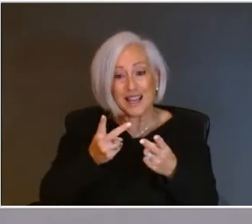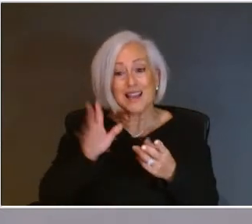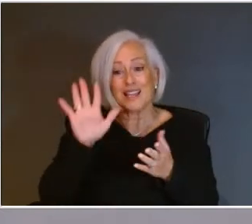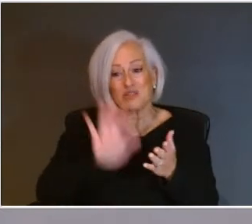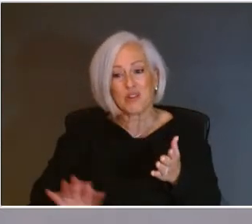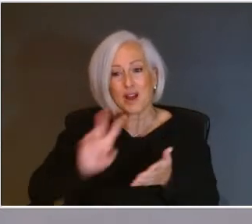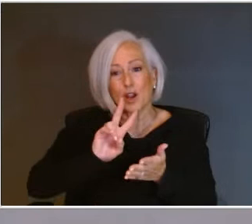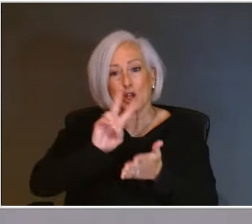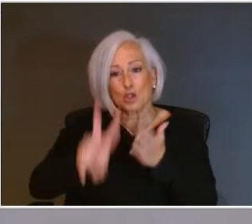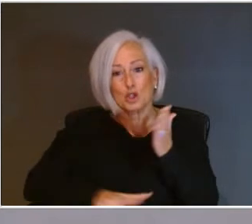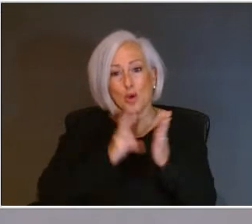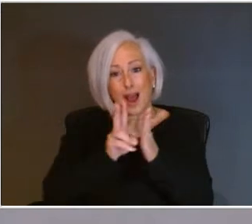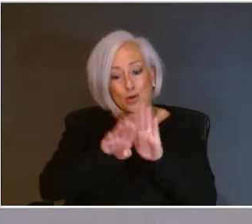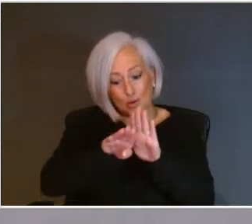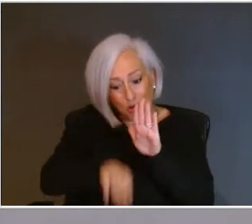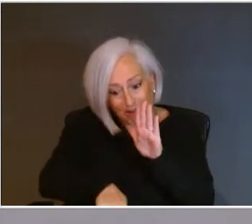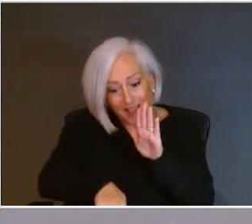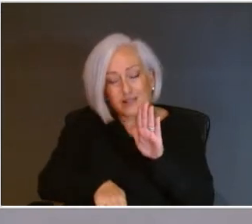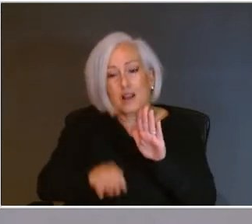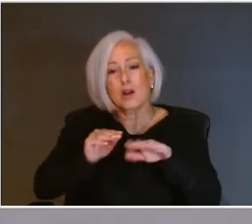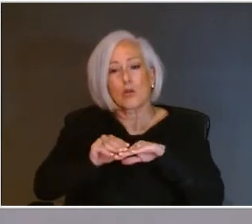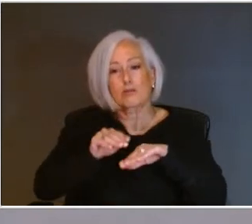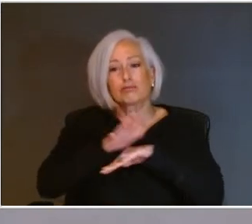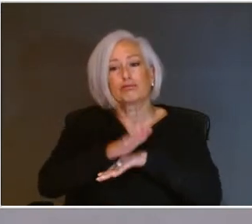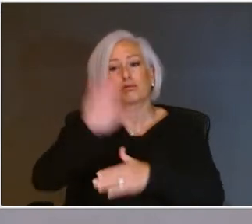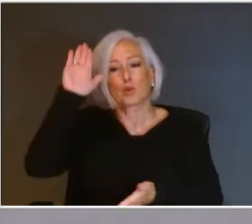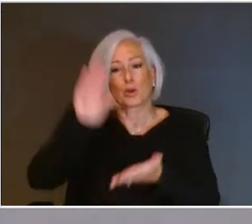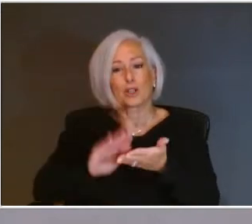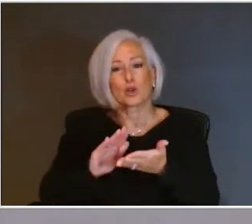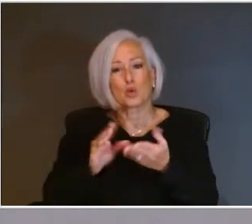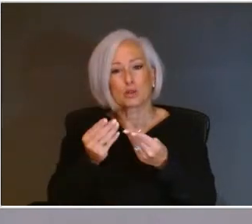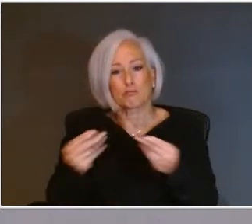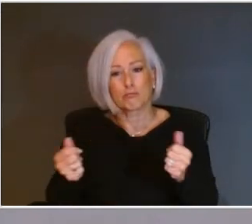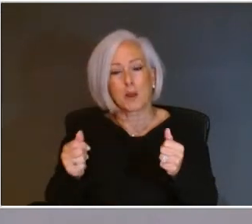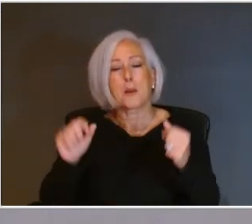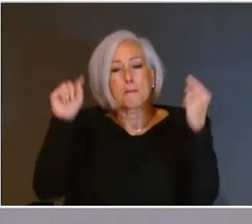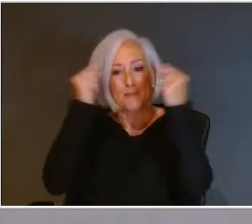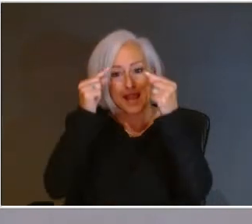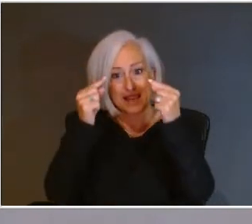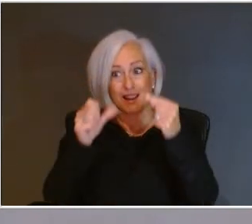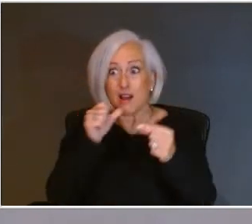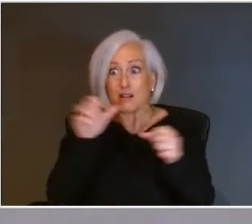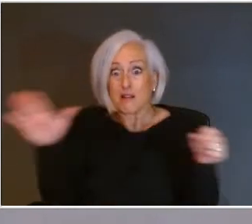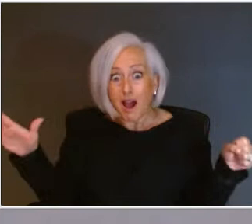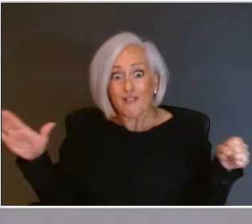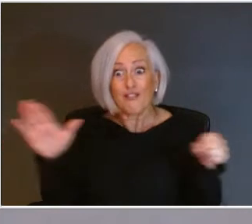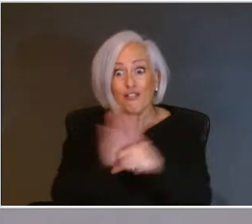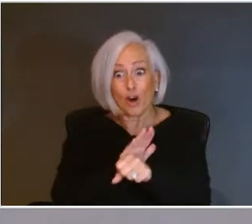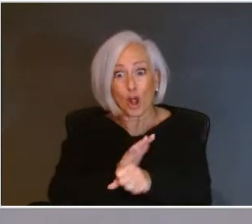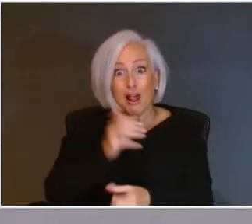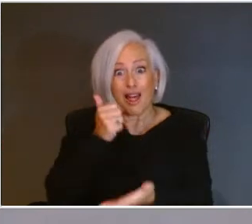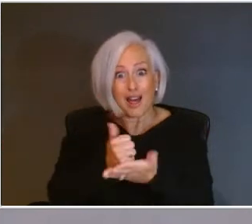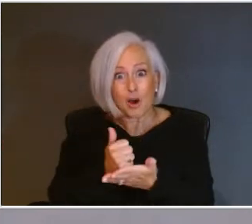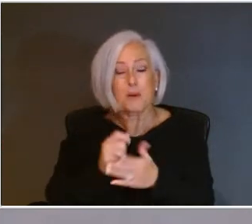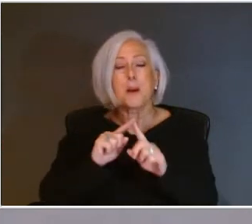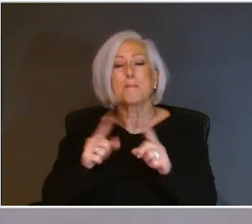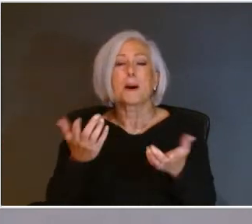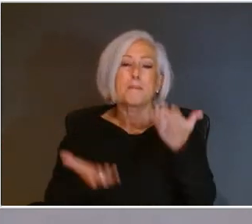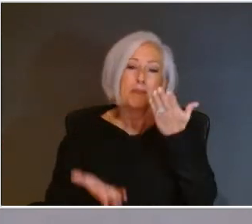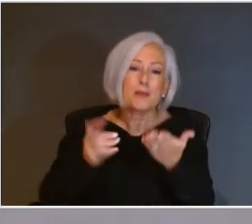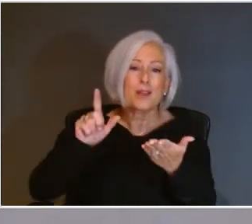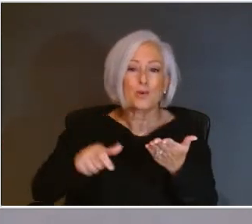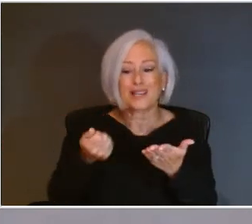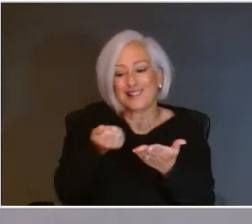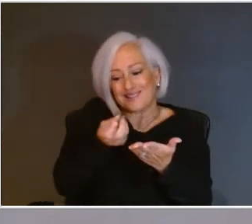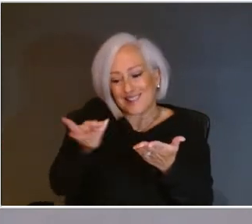response on those in addition to the pain. So although it's not complete response, we often have to take a multi-drug approach to that to try to find good